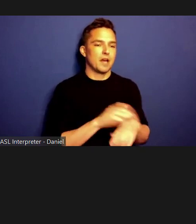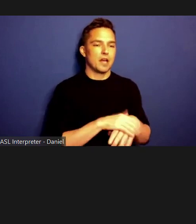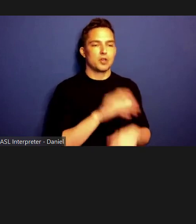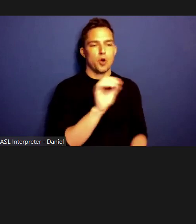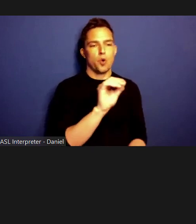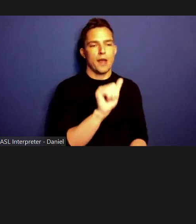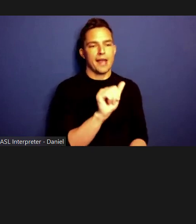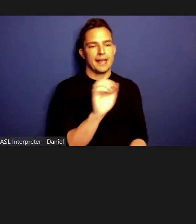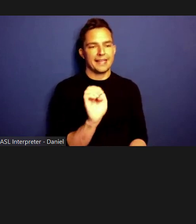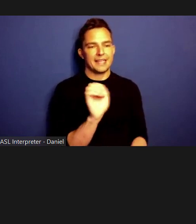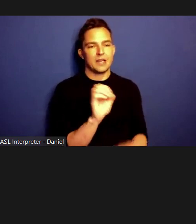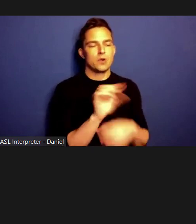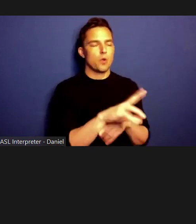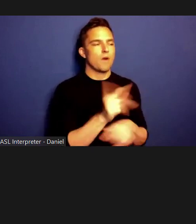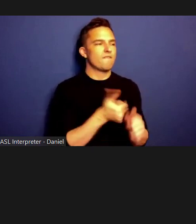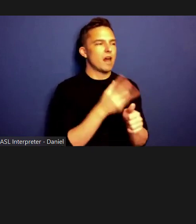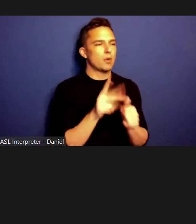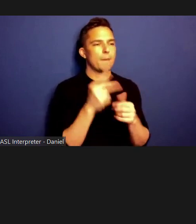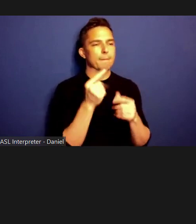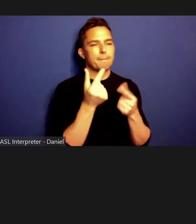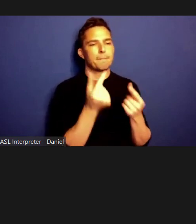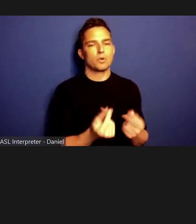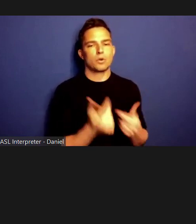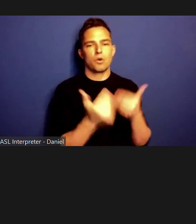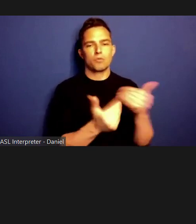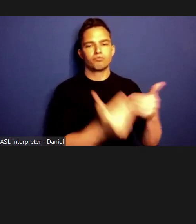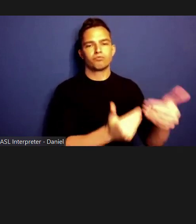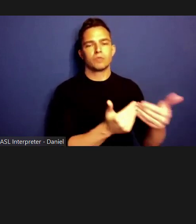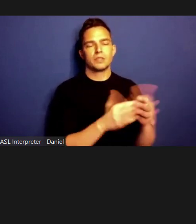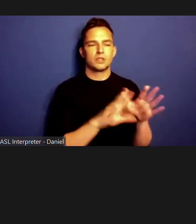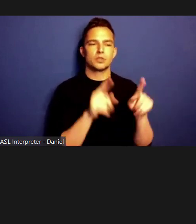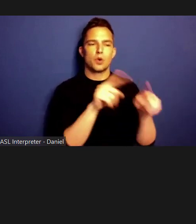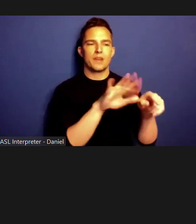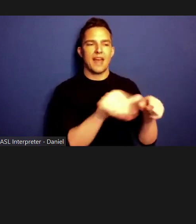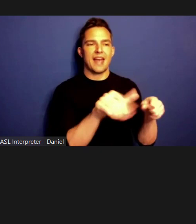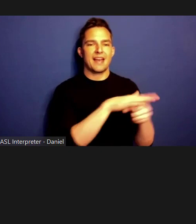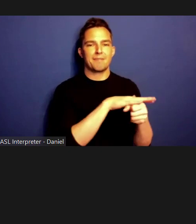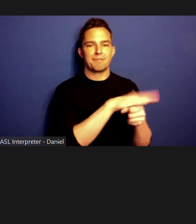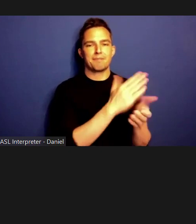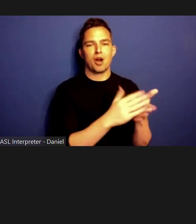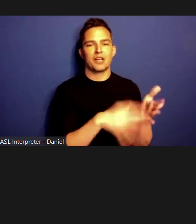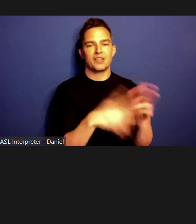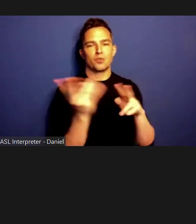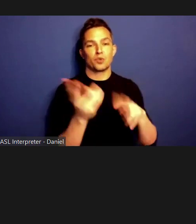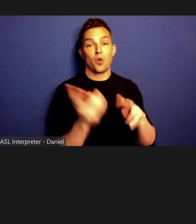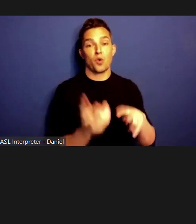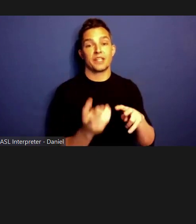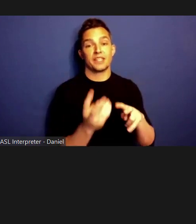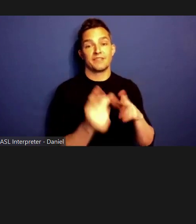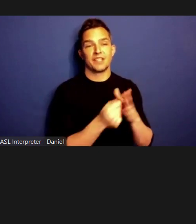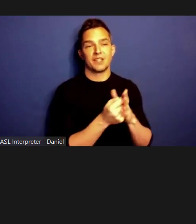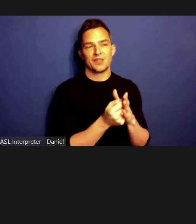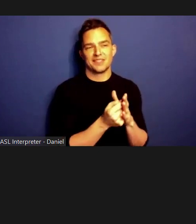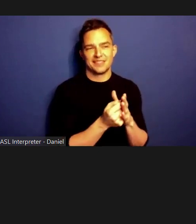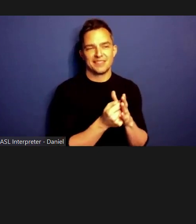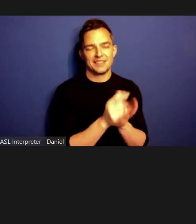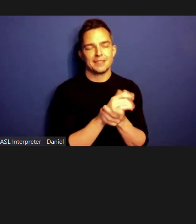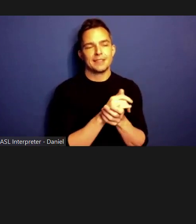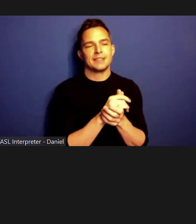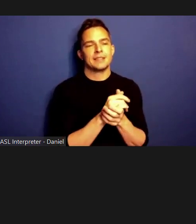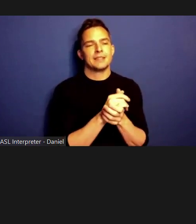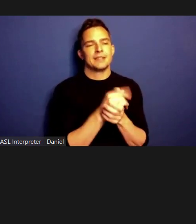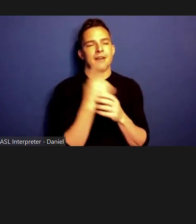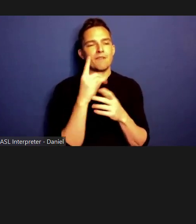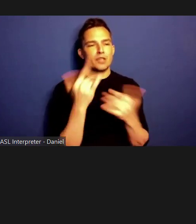on OAE or the follow-up protocol and just navigate to that portion in the recorded video of